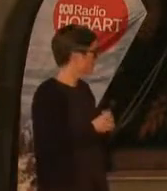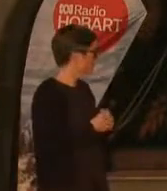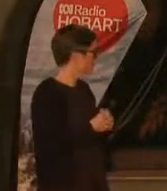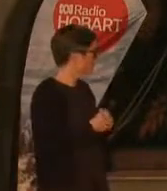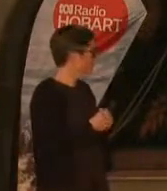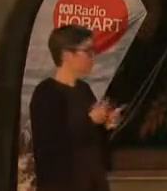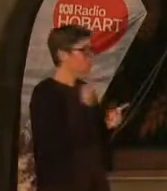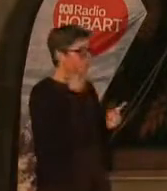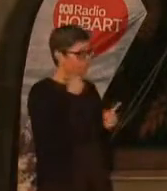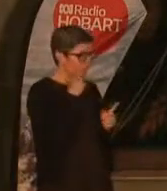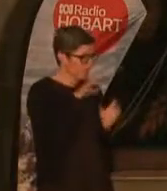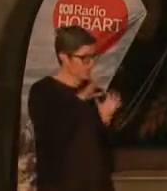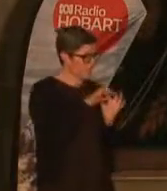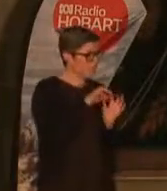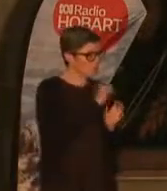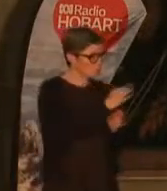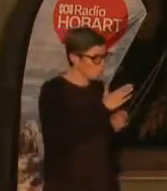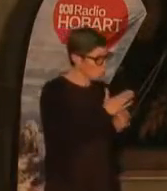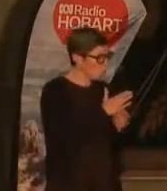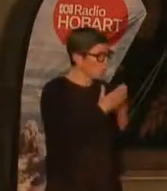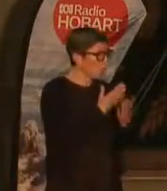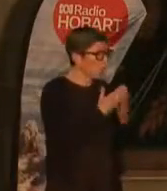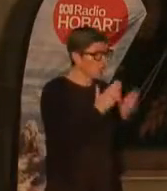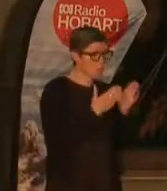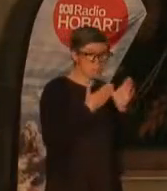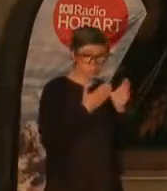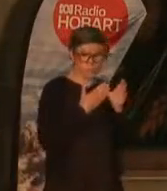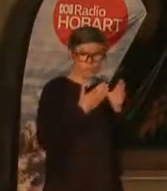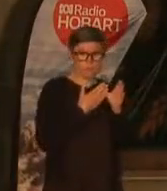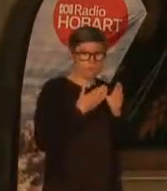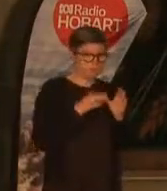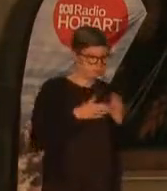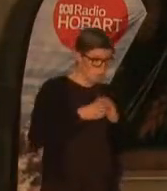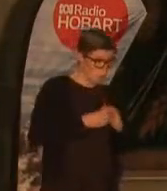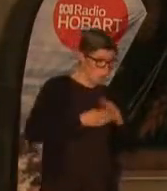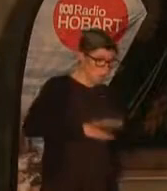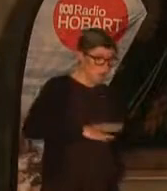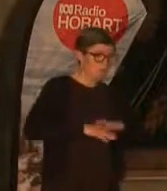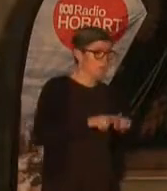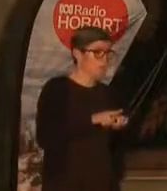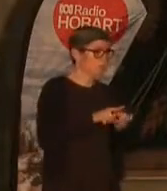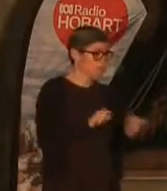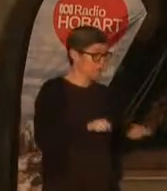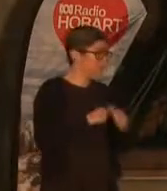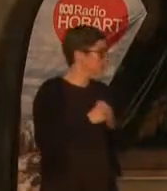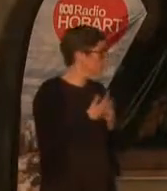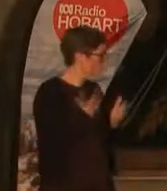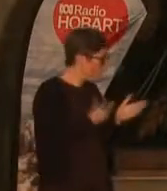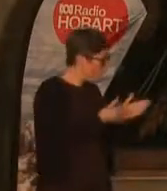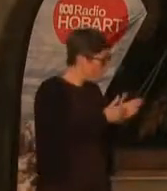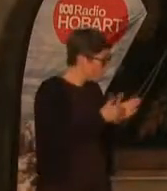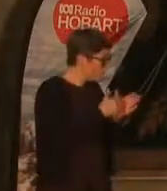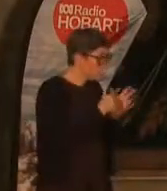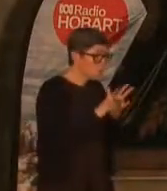piece to your work on Indigenous data sovereignty as well, I'm just realising. Yeah. Zoe, did you want to speak more to